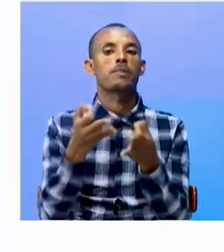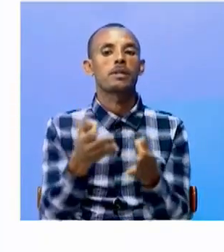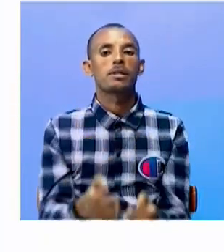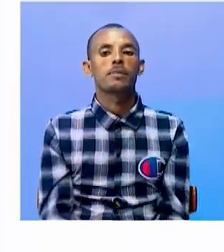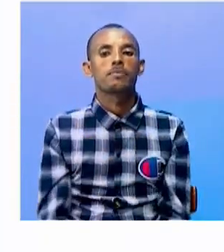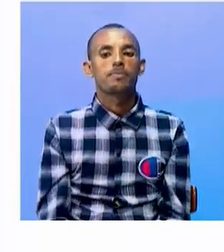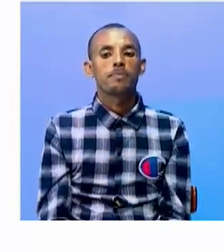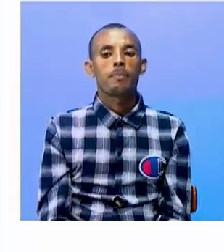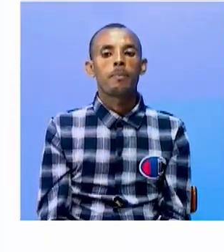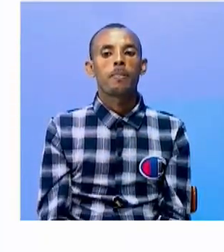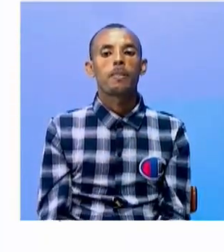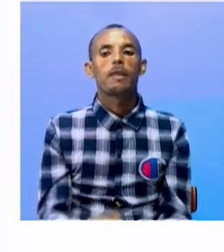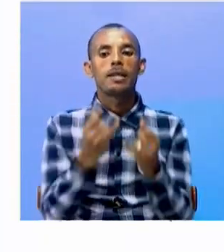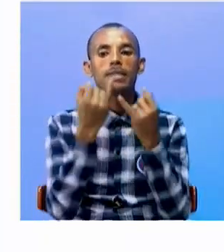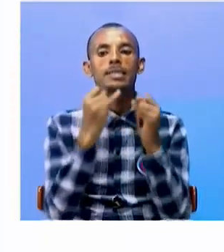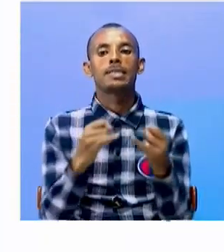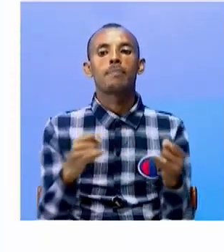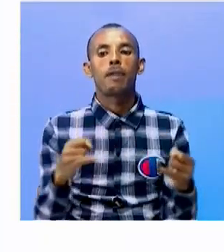Simplify